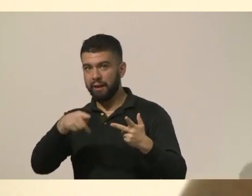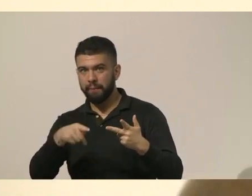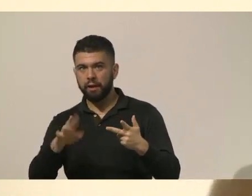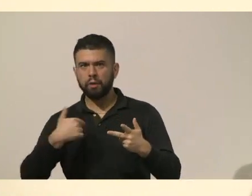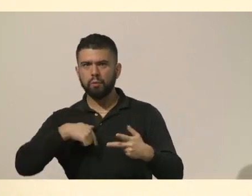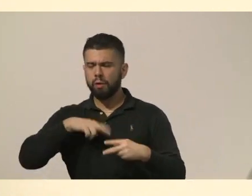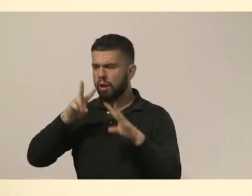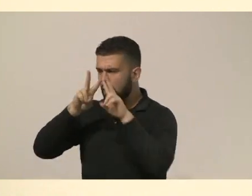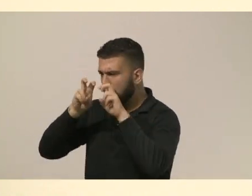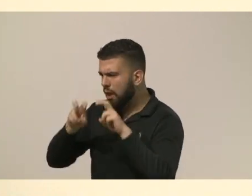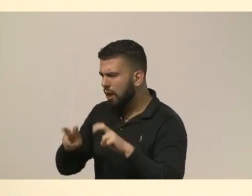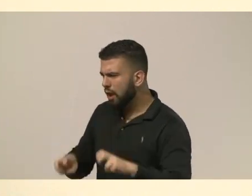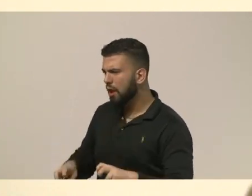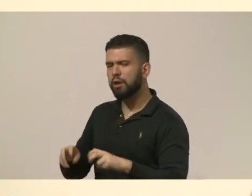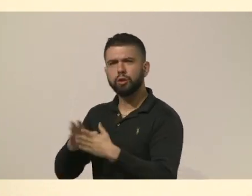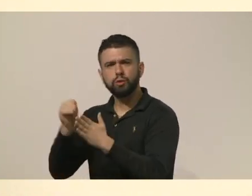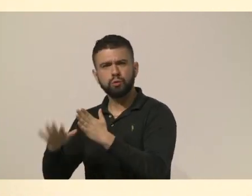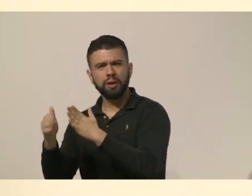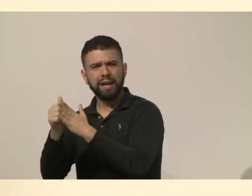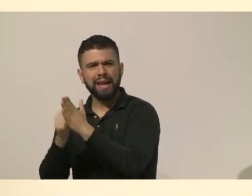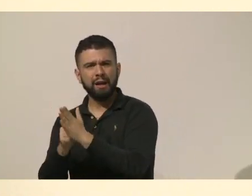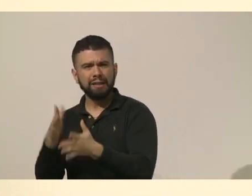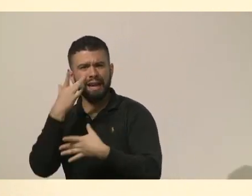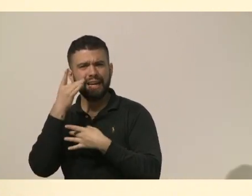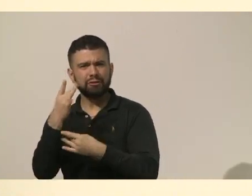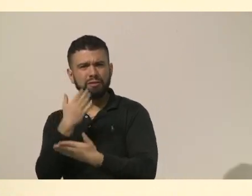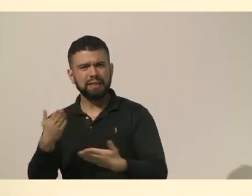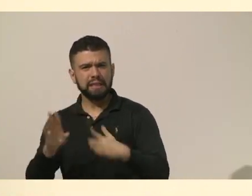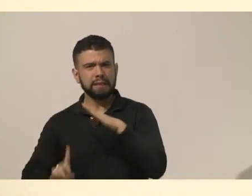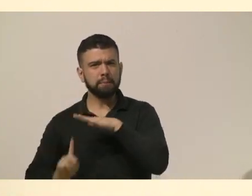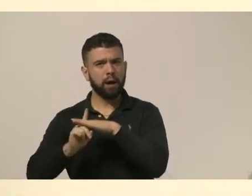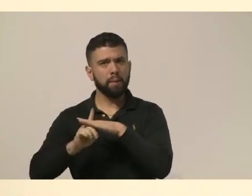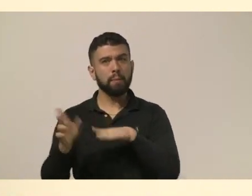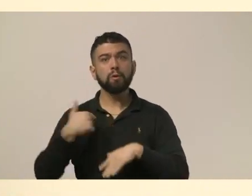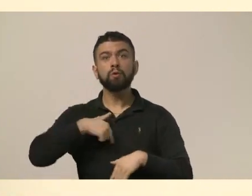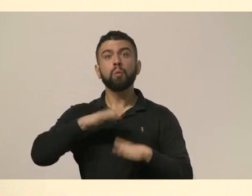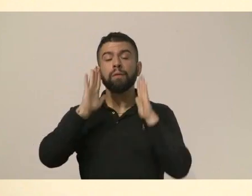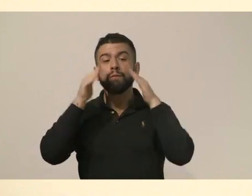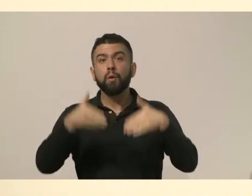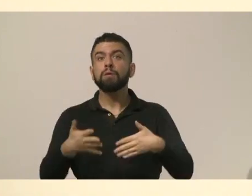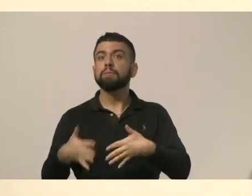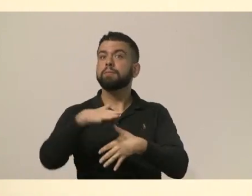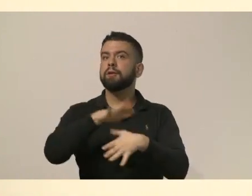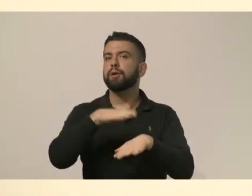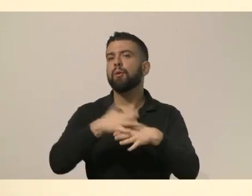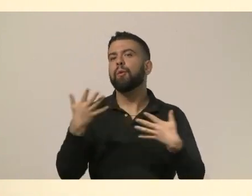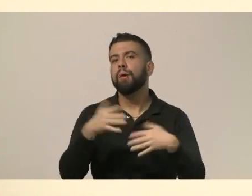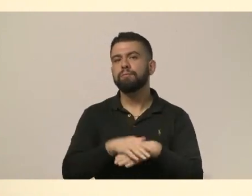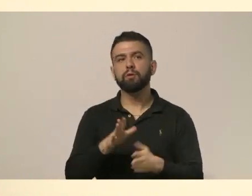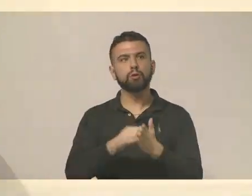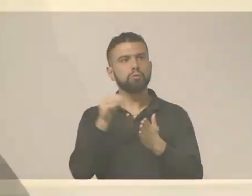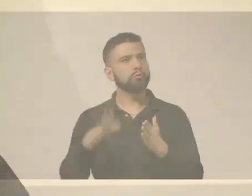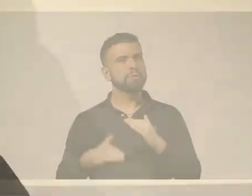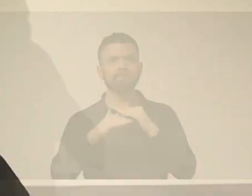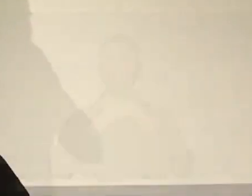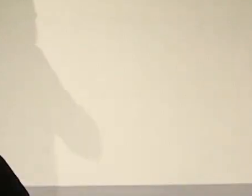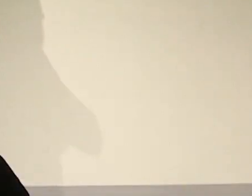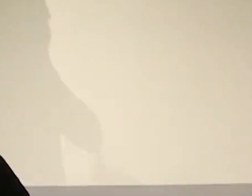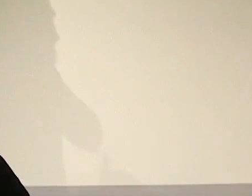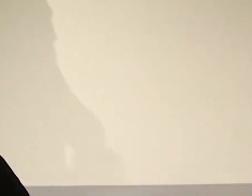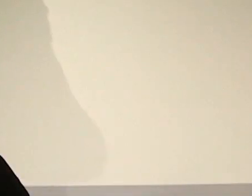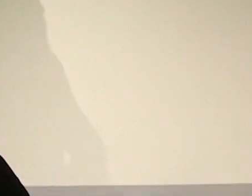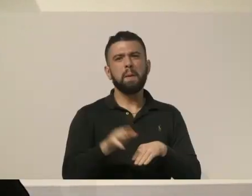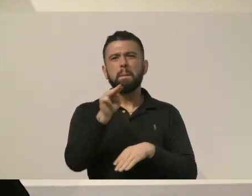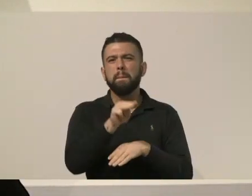a deeper way, and some really interesting things started to come out. I mean, we focused primarily on students in good standing with medium-sized